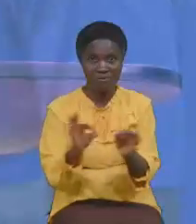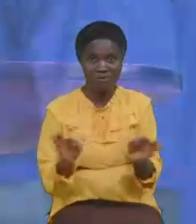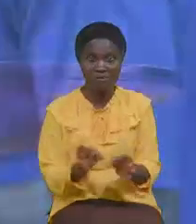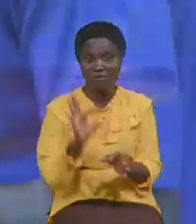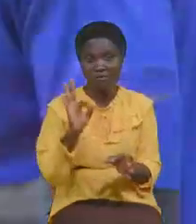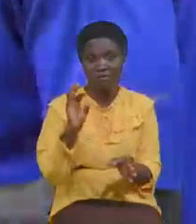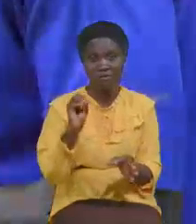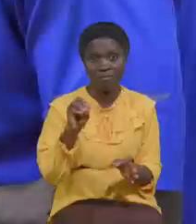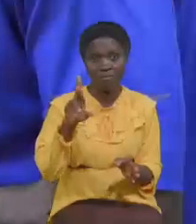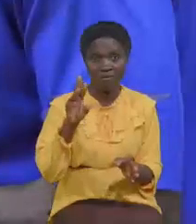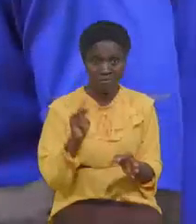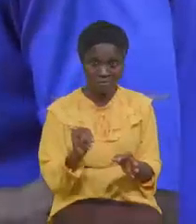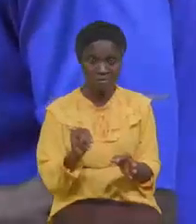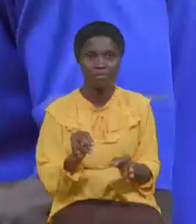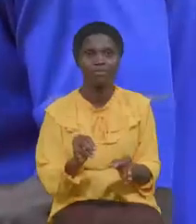slip to them.